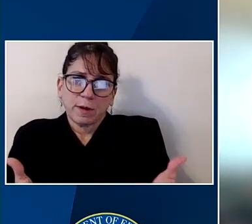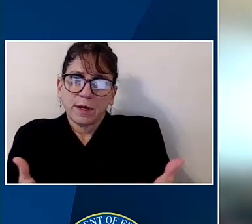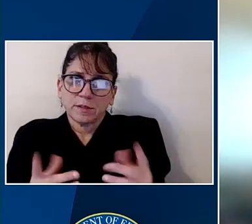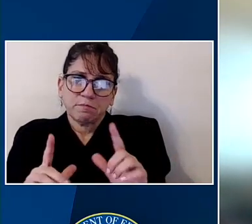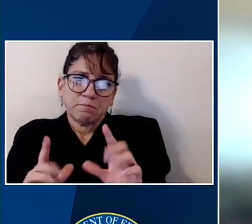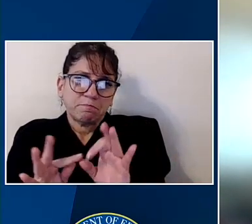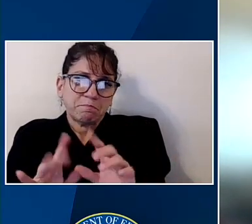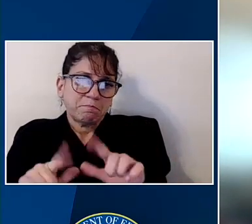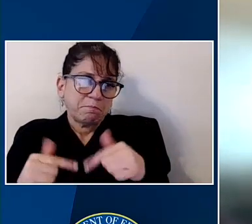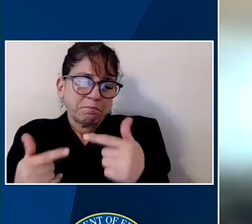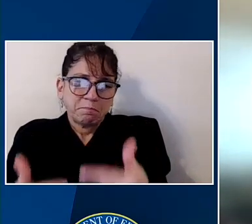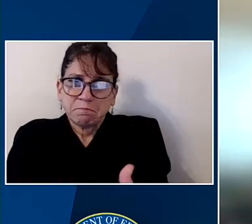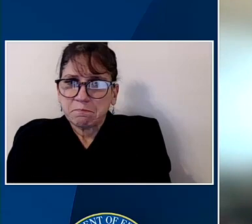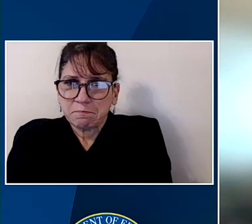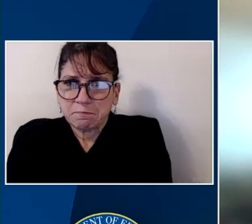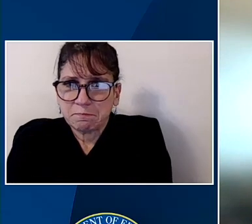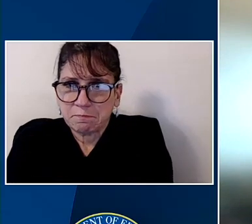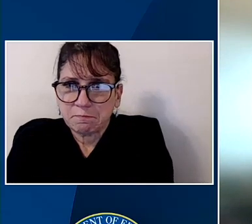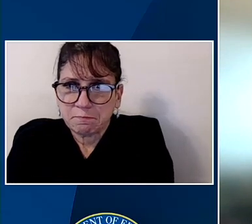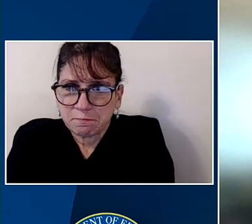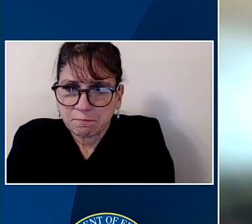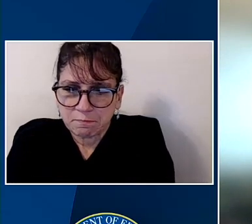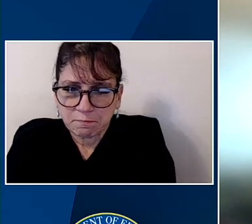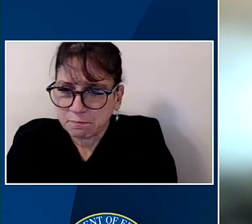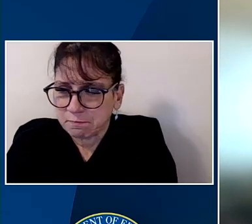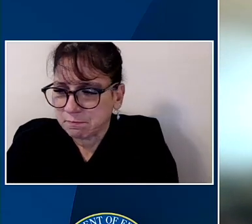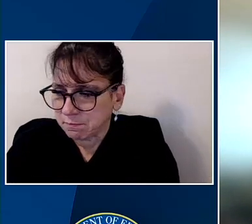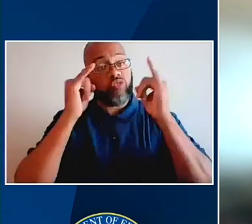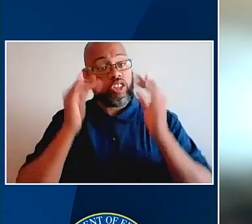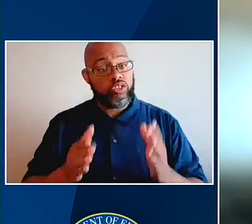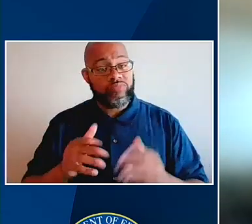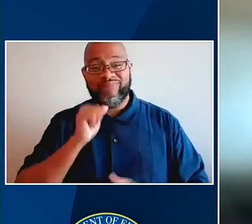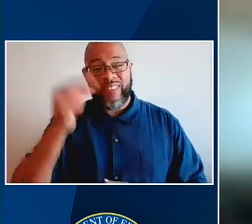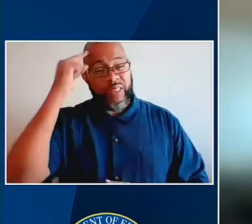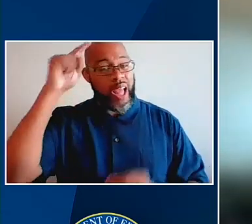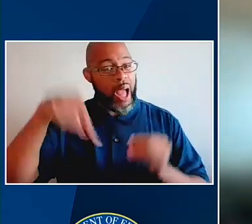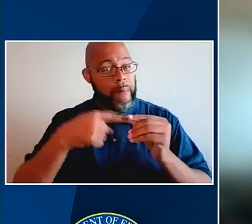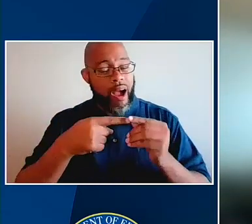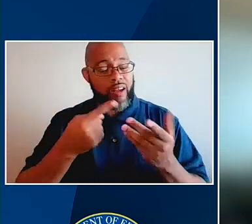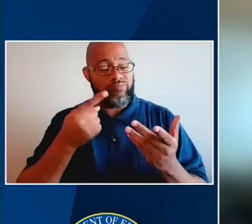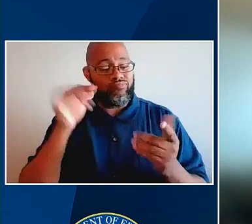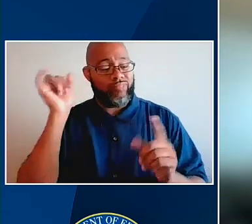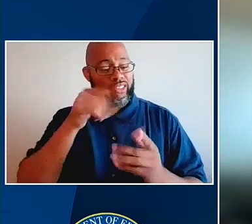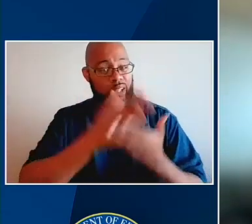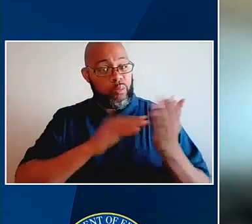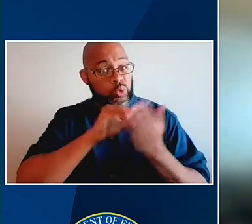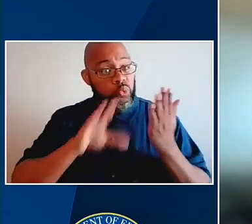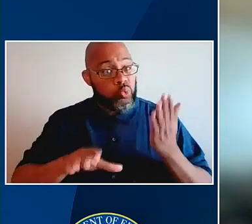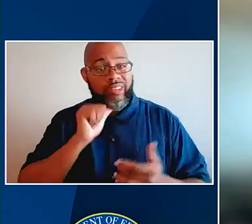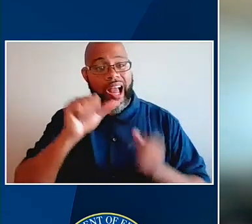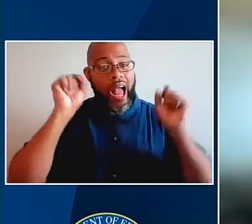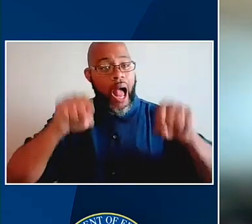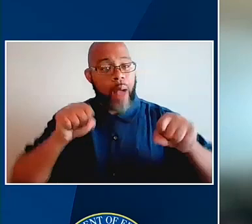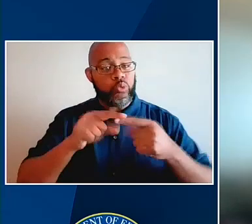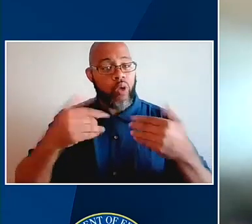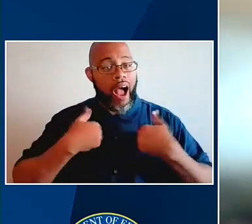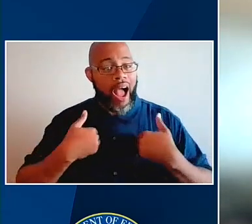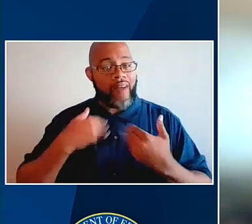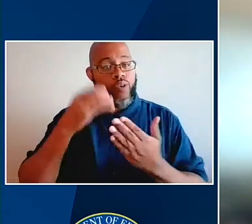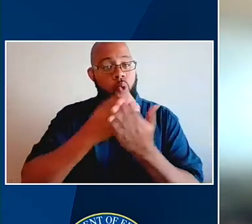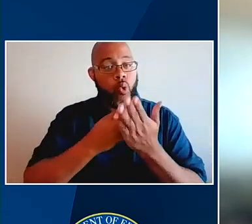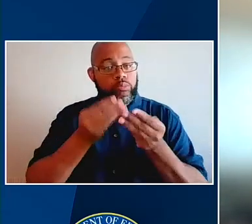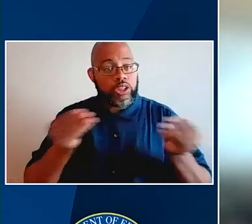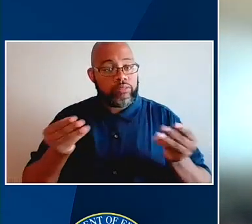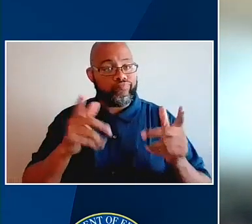me, this was very frustrating because my instructors didn't think about the fact that some students would not be able to have their course materials